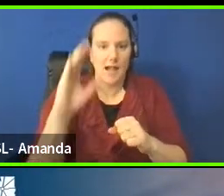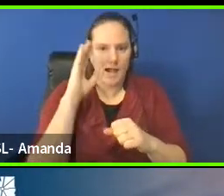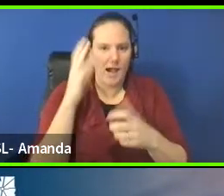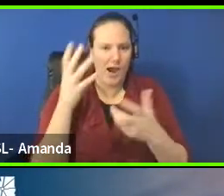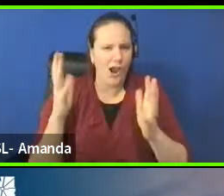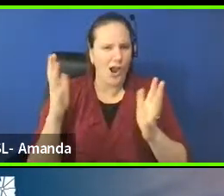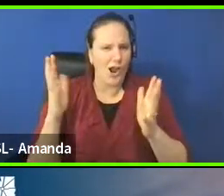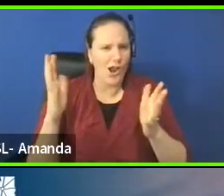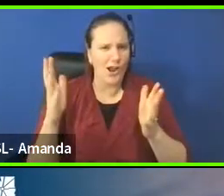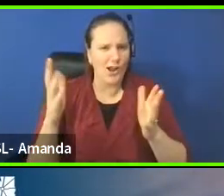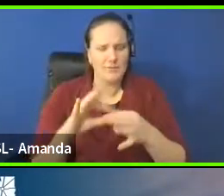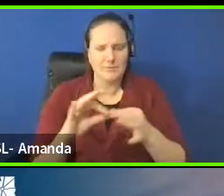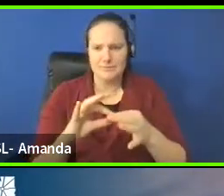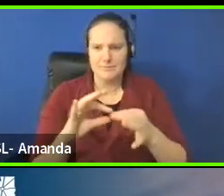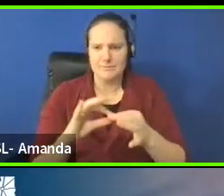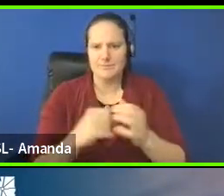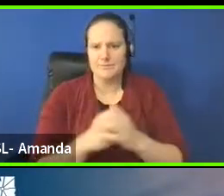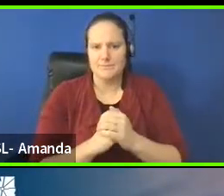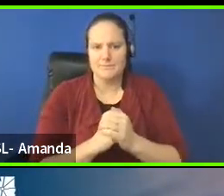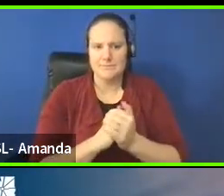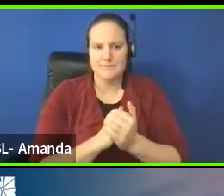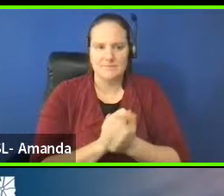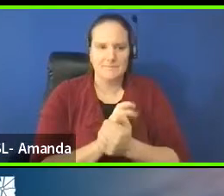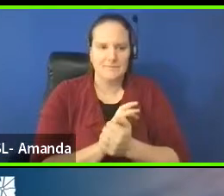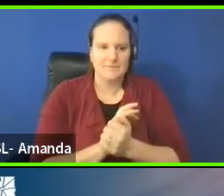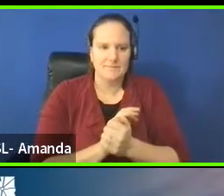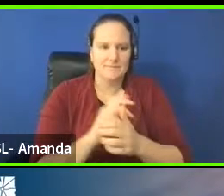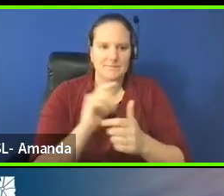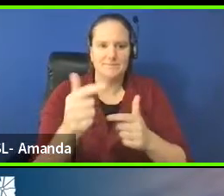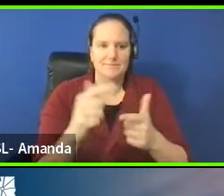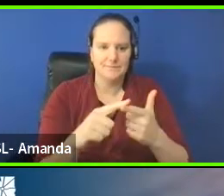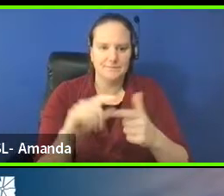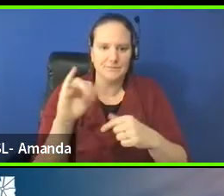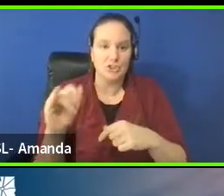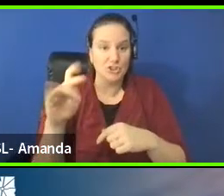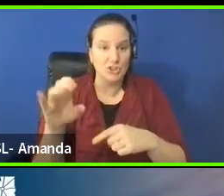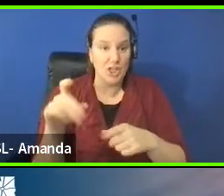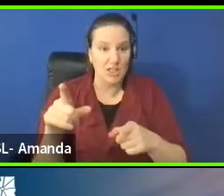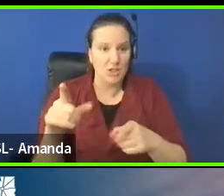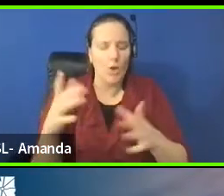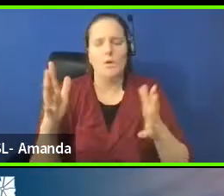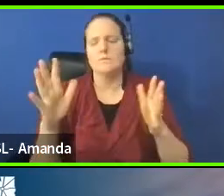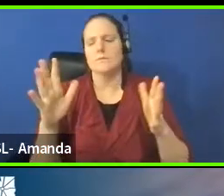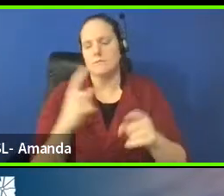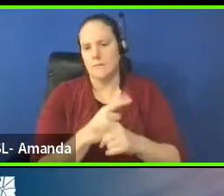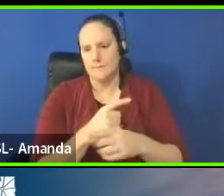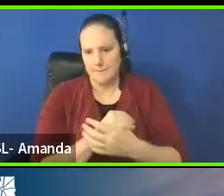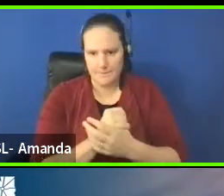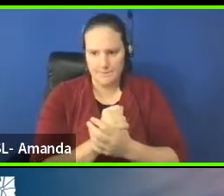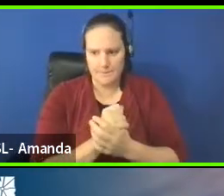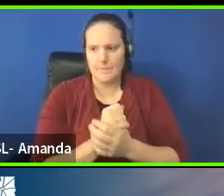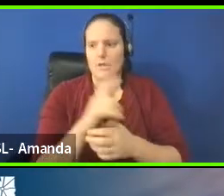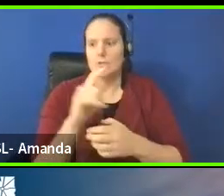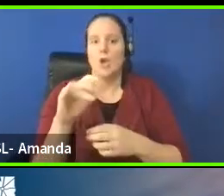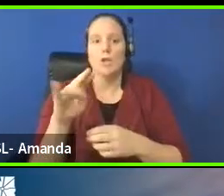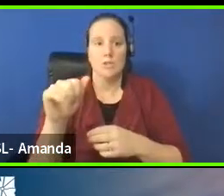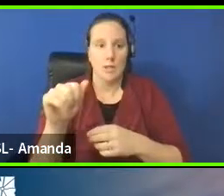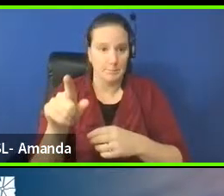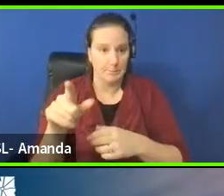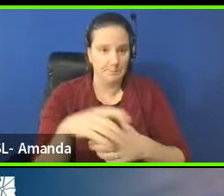went. Hi. I'll pass it to Jake. I don't think oh no, you did. You went. Jake just went. Tanya.